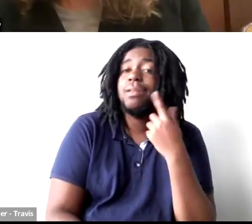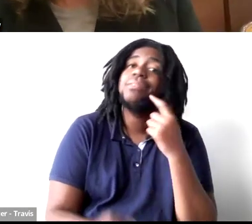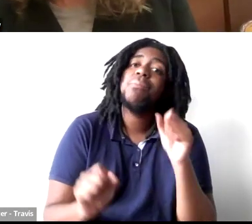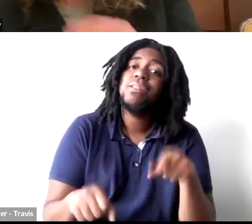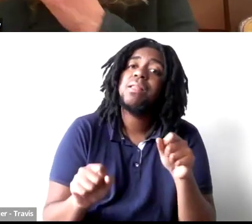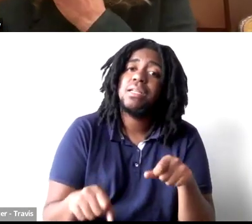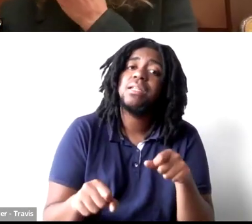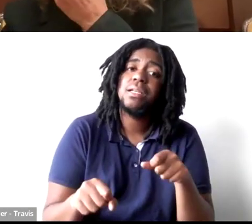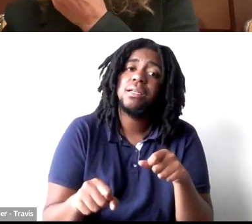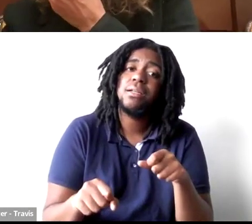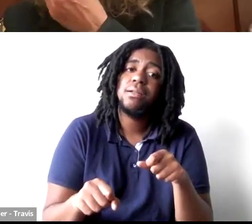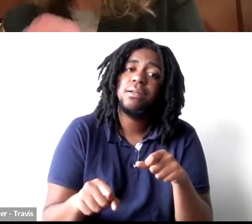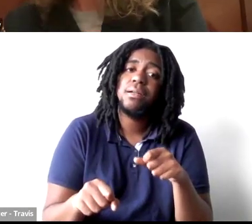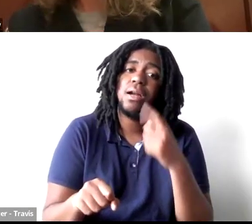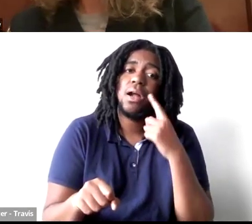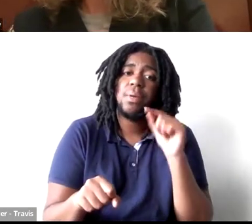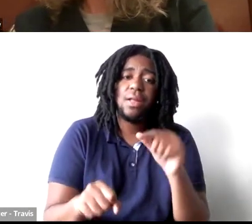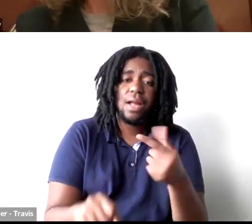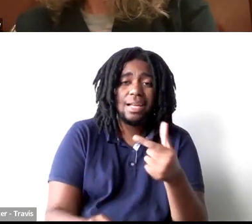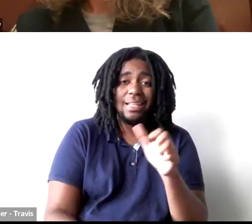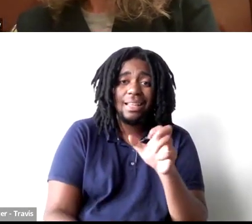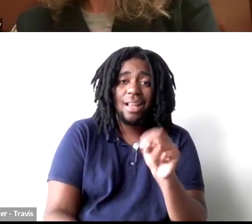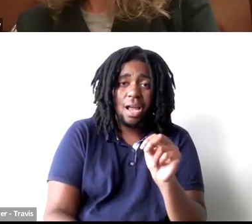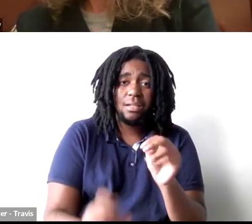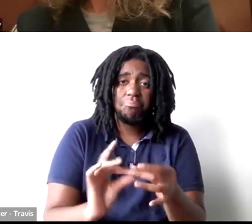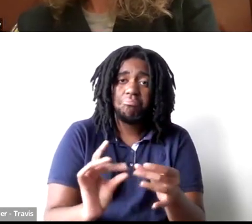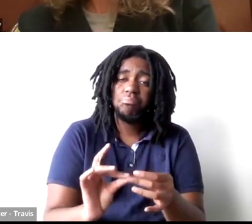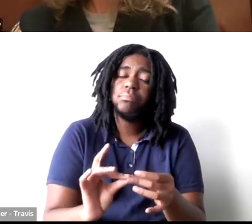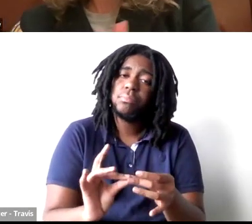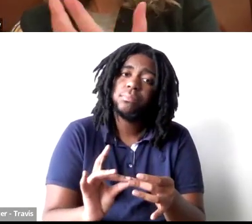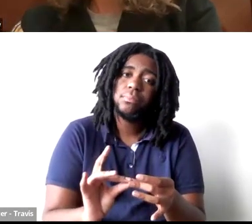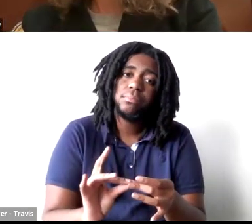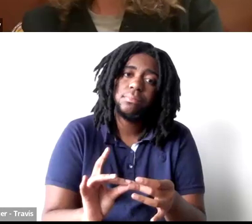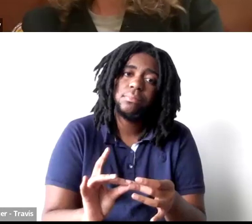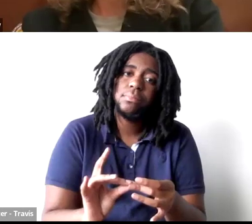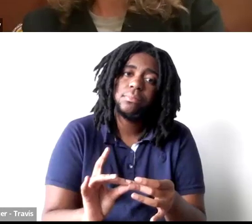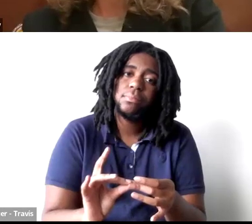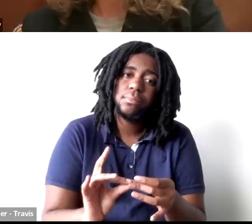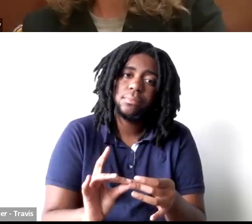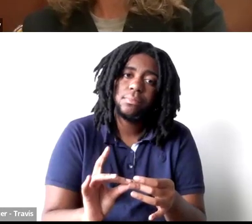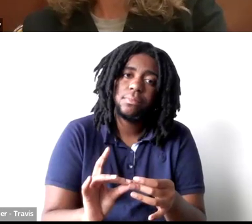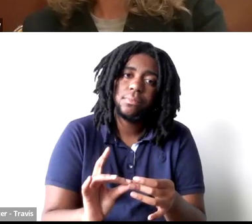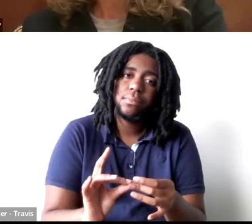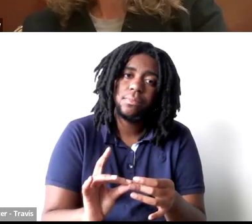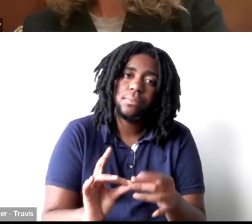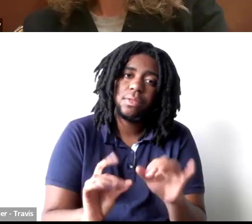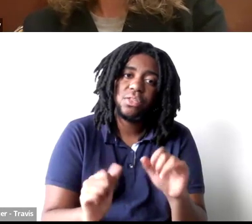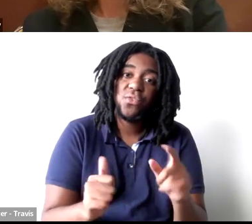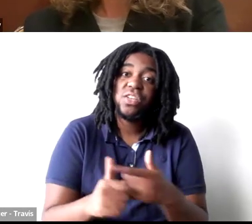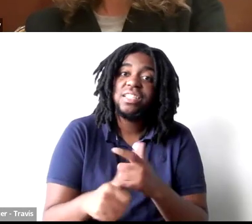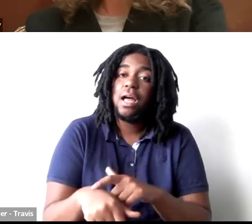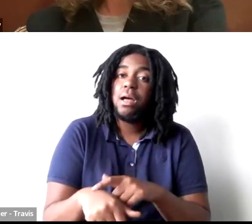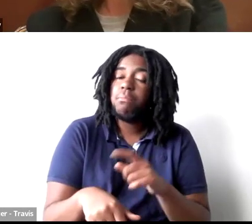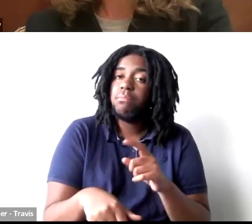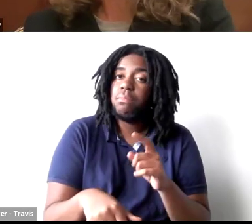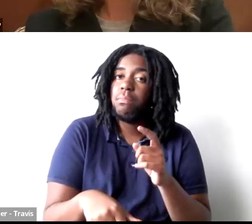what Glenn Muschio is saying, that this is the first time that I've heard about the 3D model of